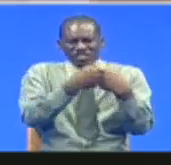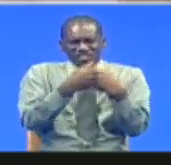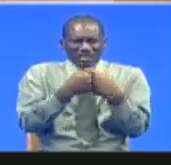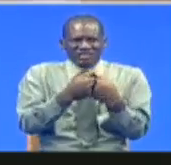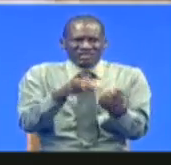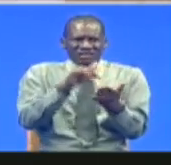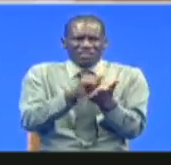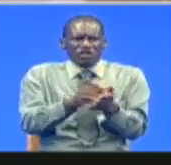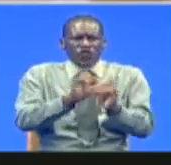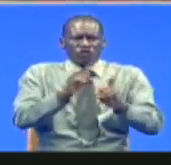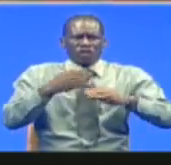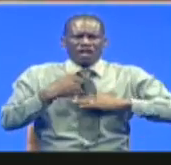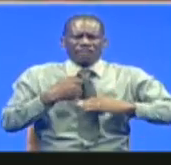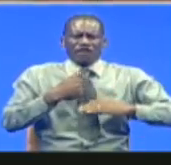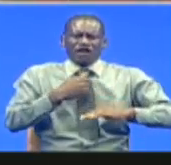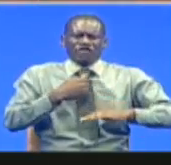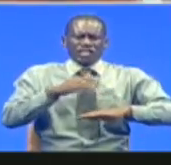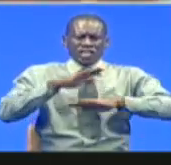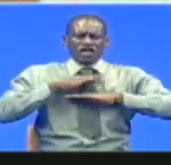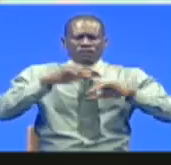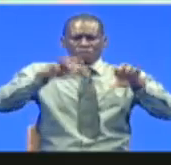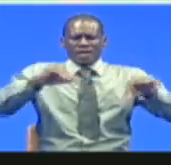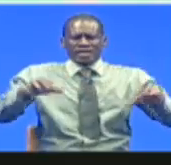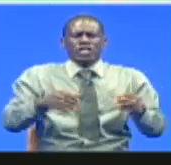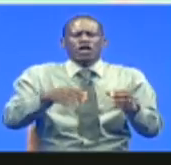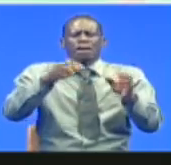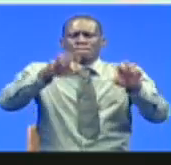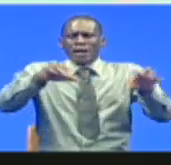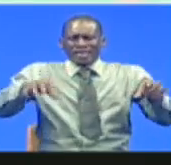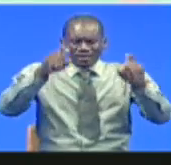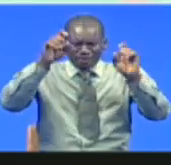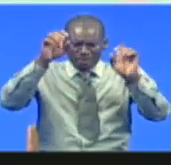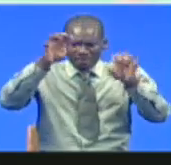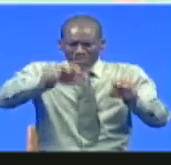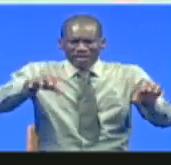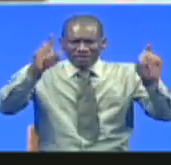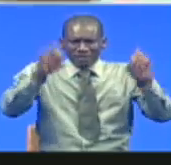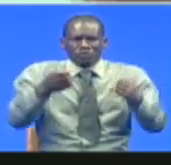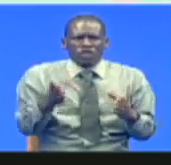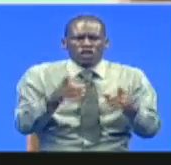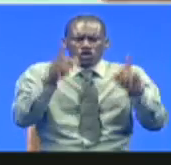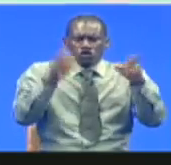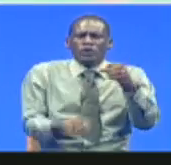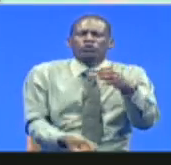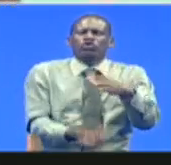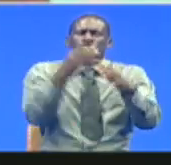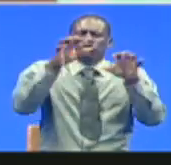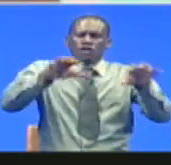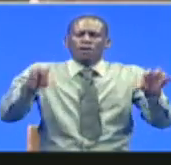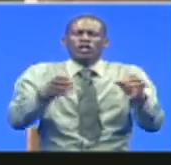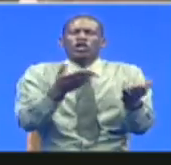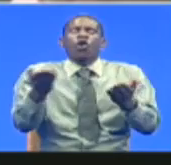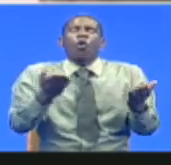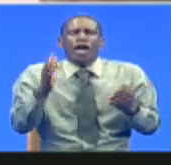of insufficient markets. Soko lazima iwe iko, lazima uproduce kwa ile market unajua nani